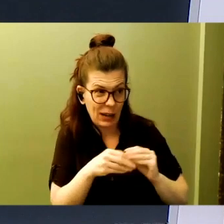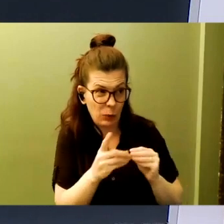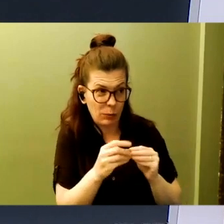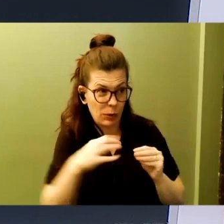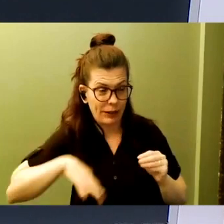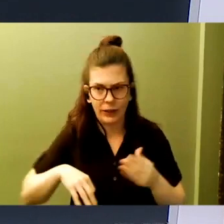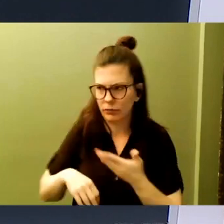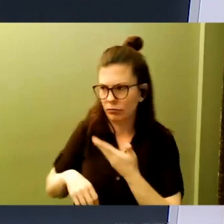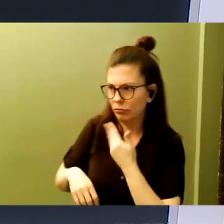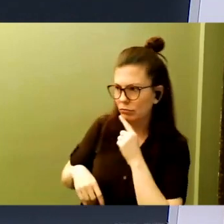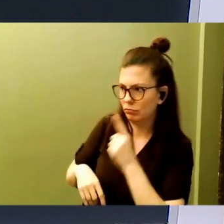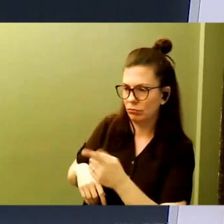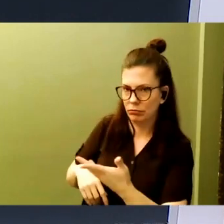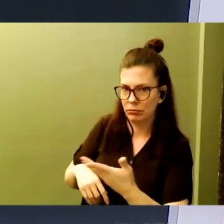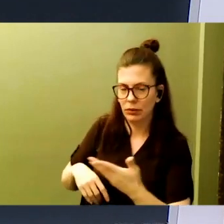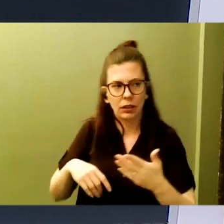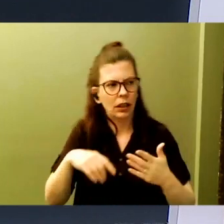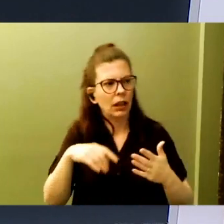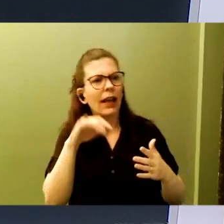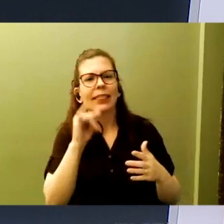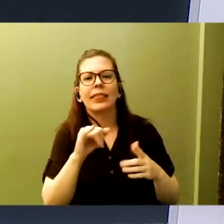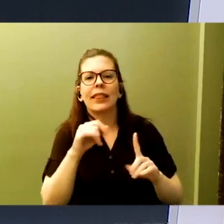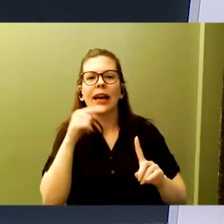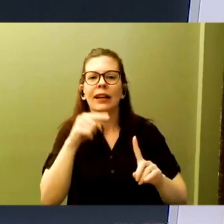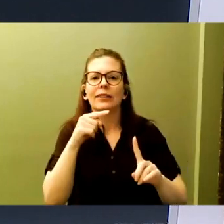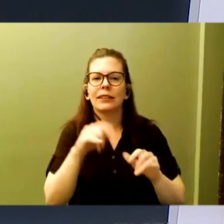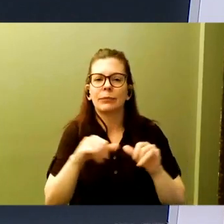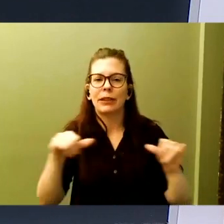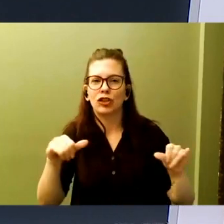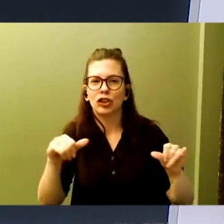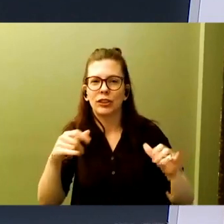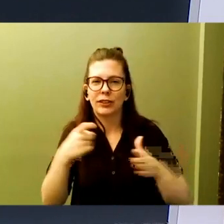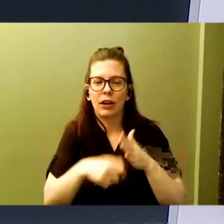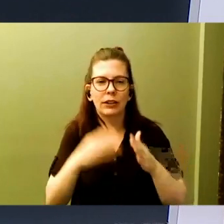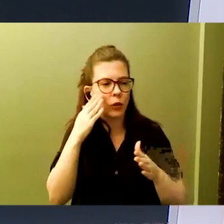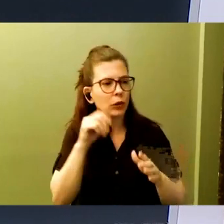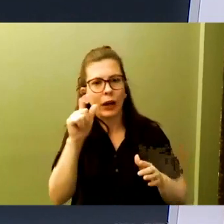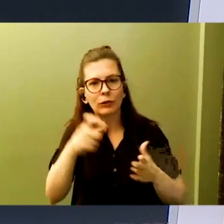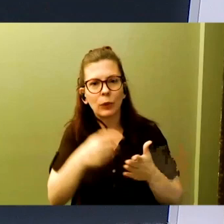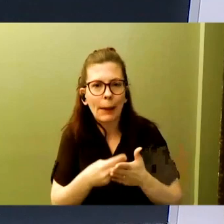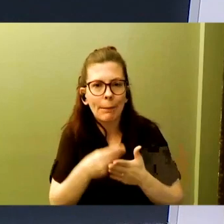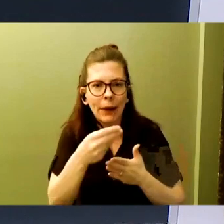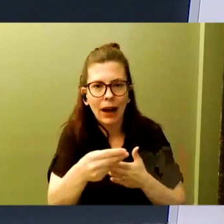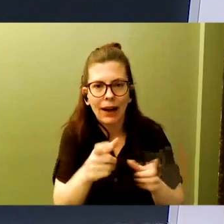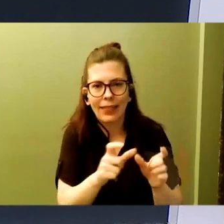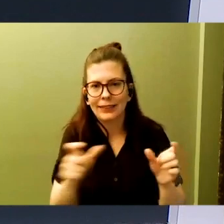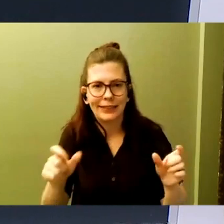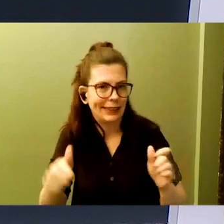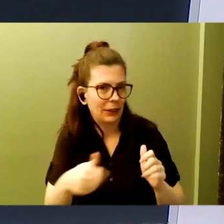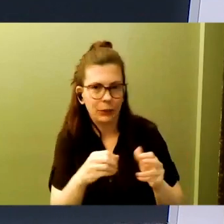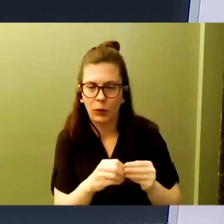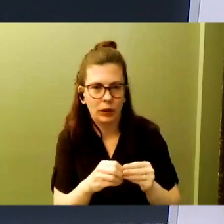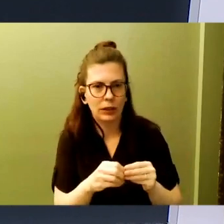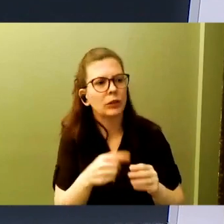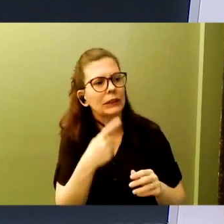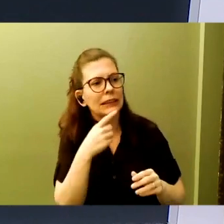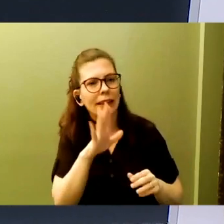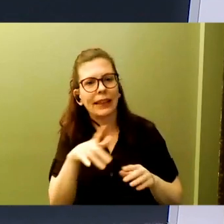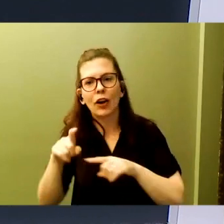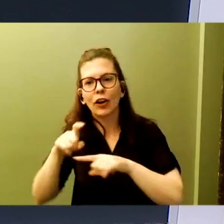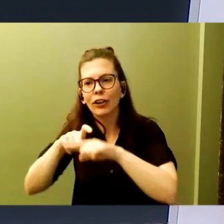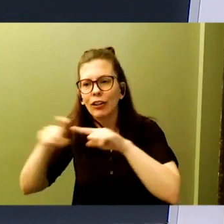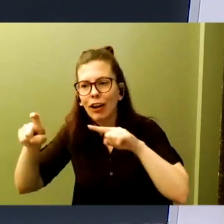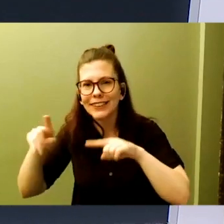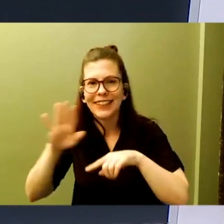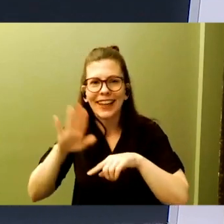taking away that capital expenditure, right? So no longer you have to buy those instances. You mentioned that they had it in their closets, in their own data